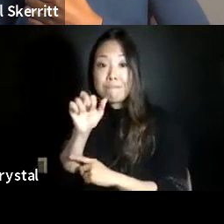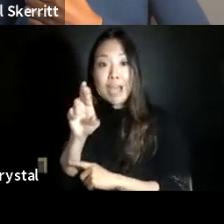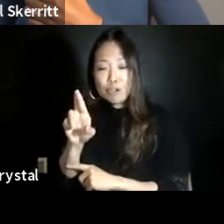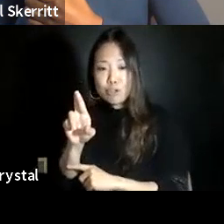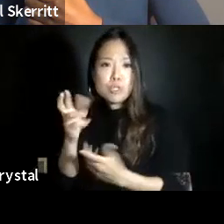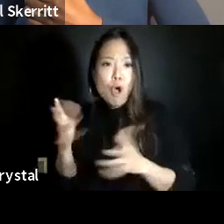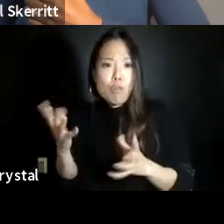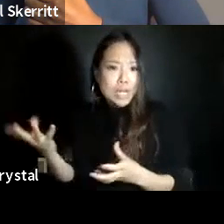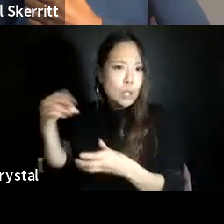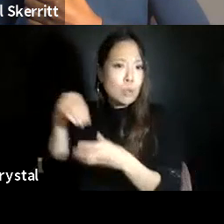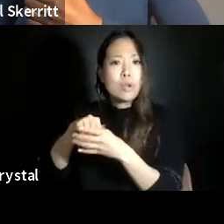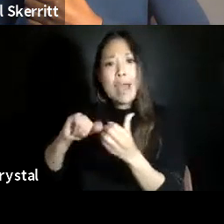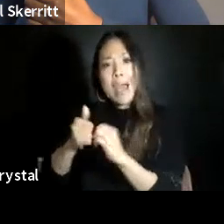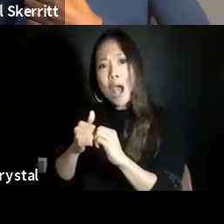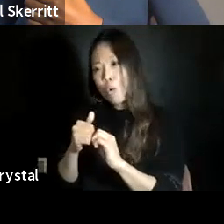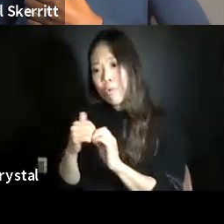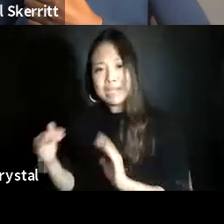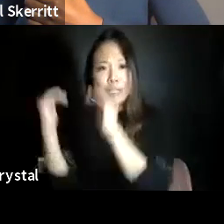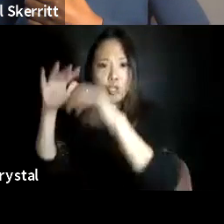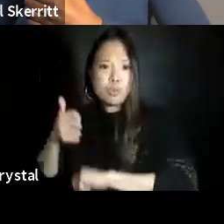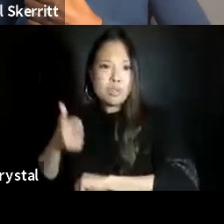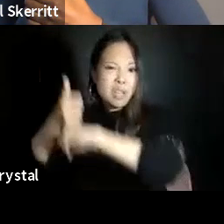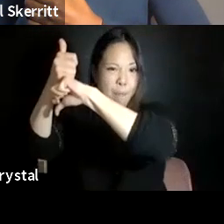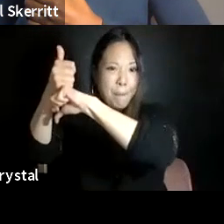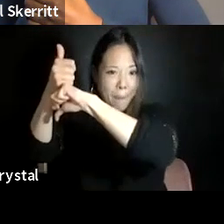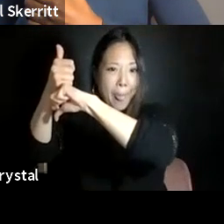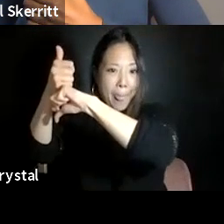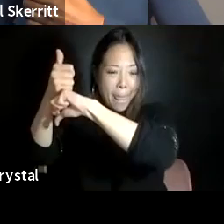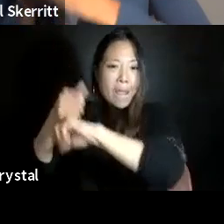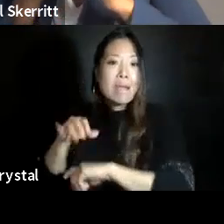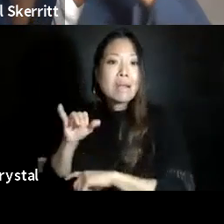size was pretty reflective of the size of that